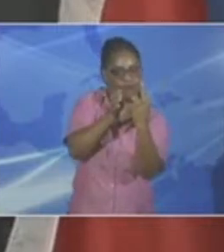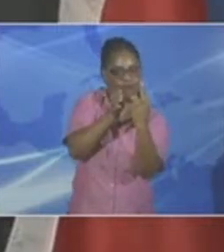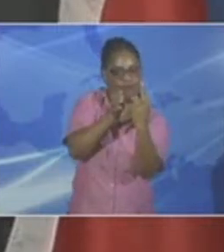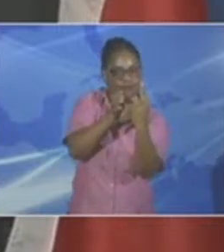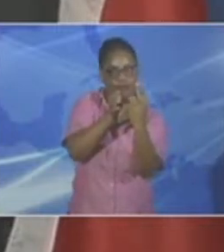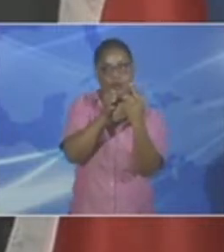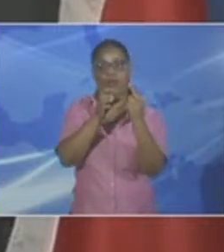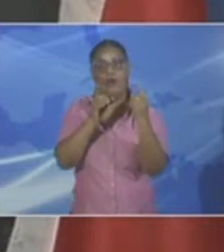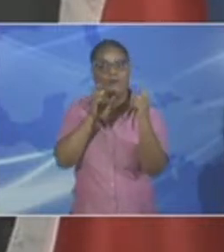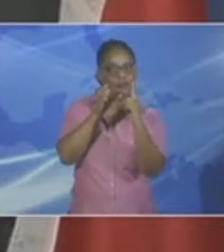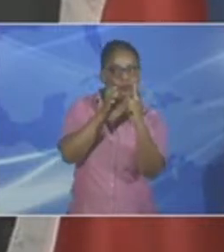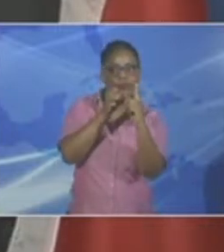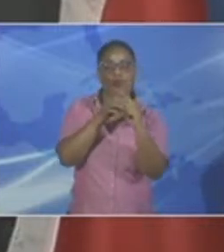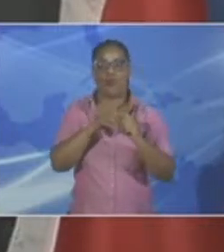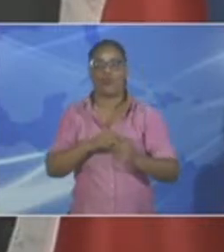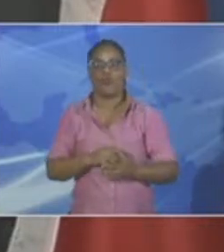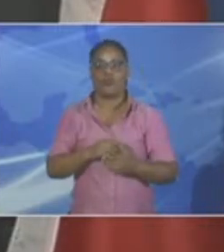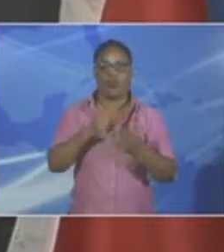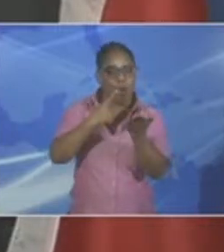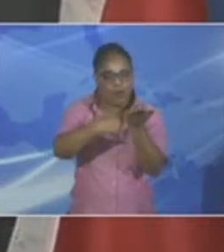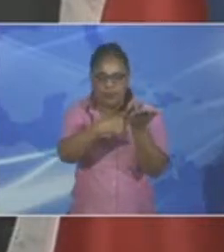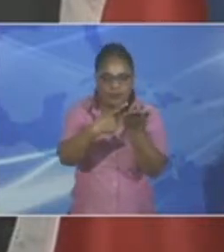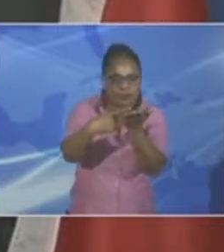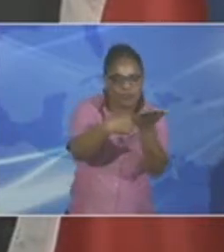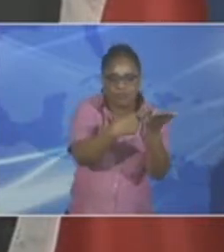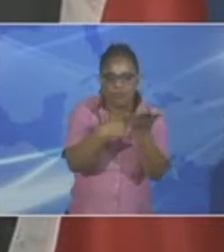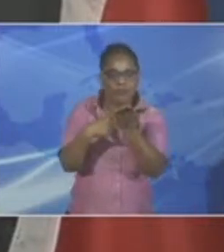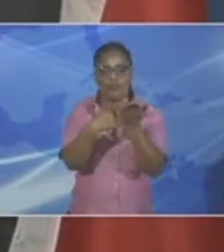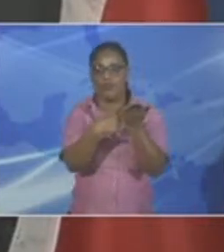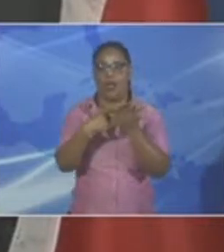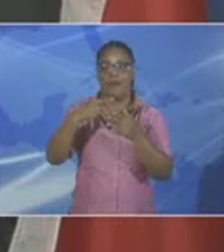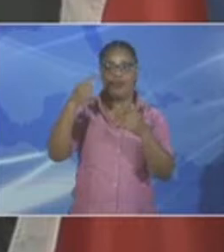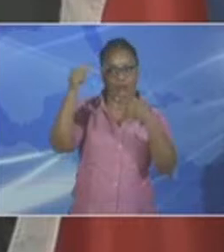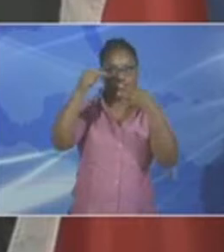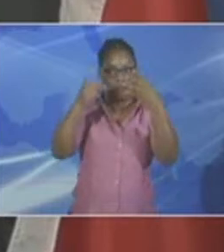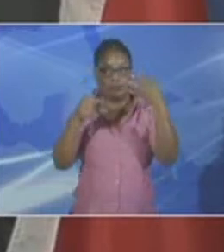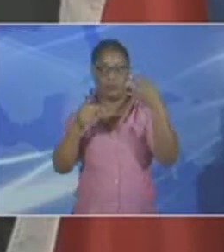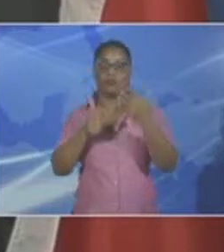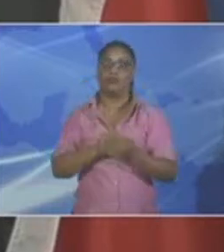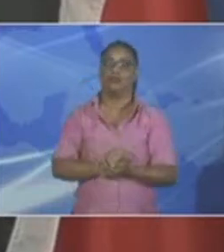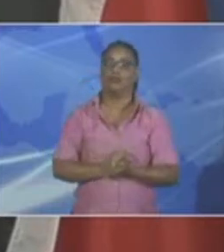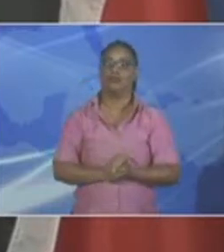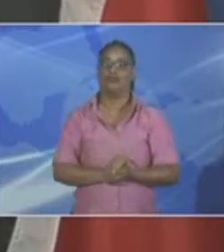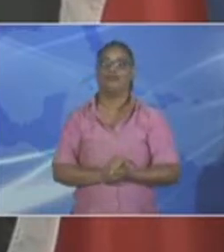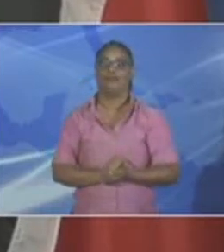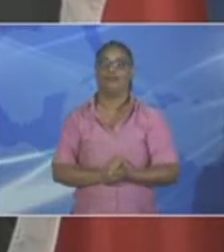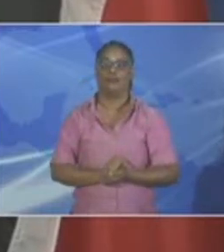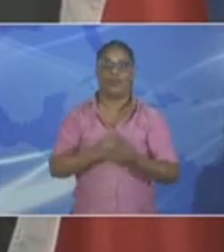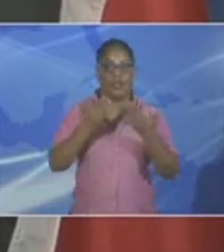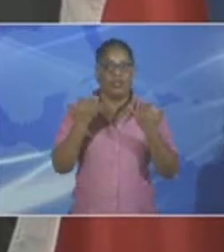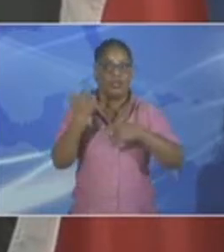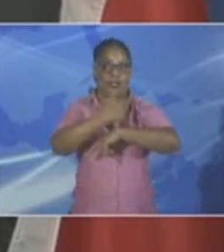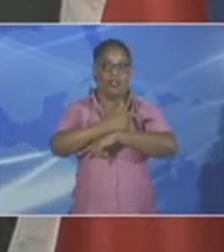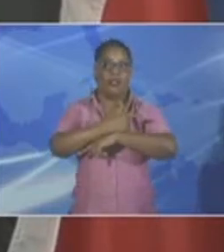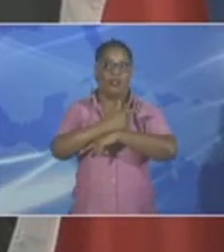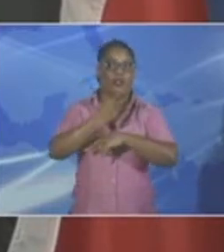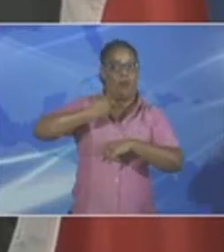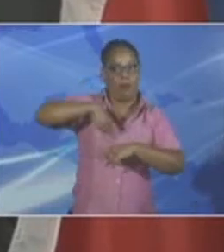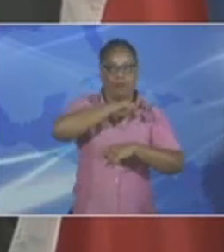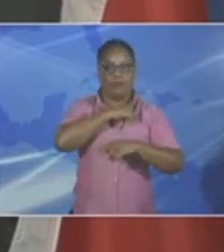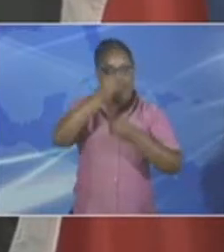detailed meeting, and today we're in a position to report to you that